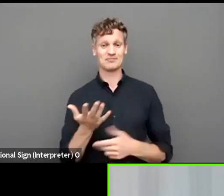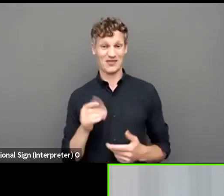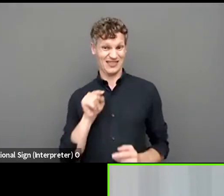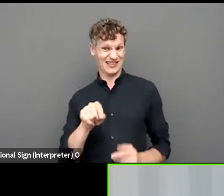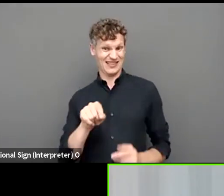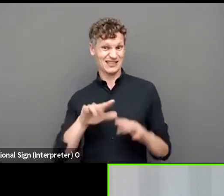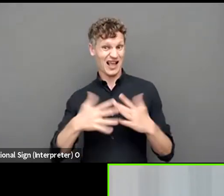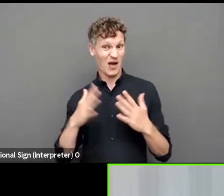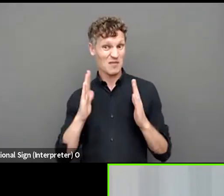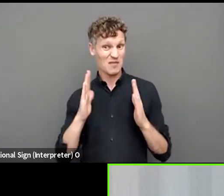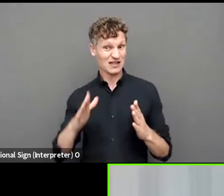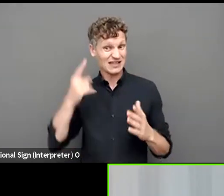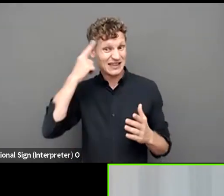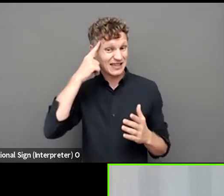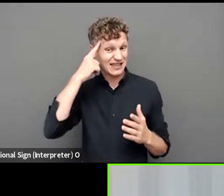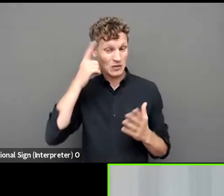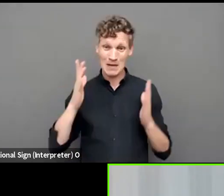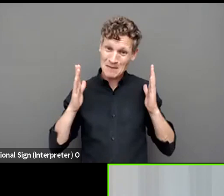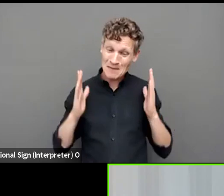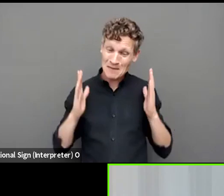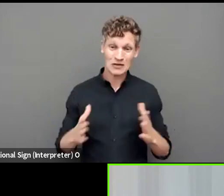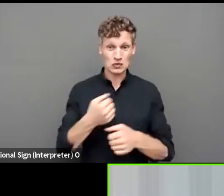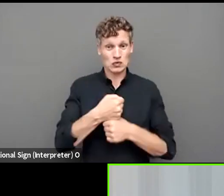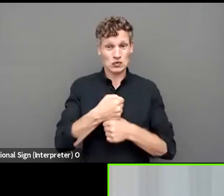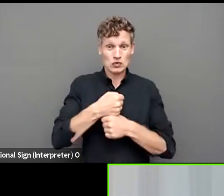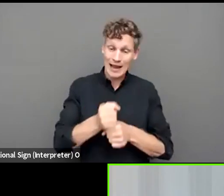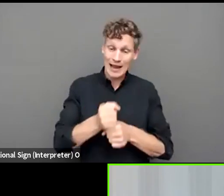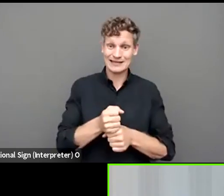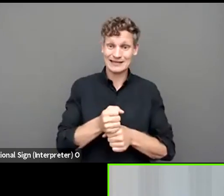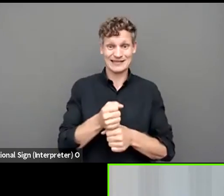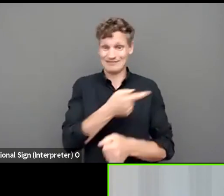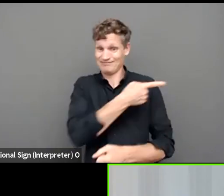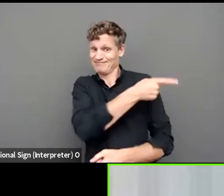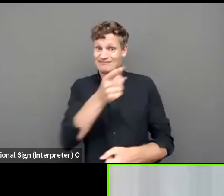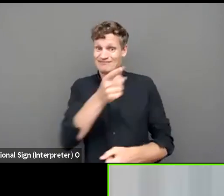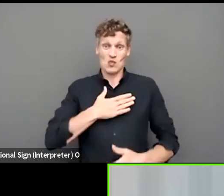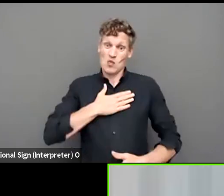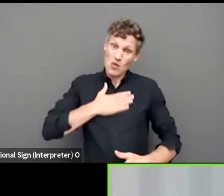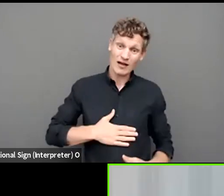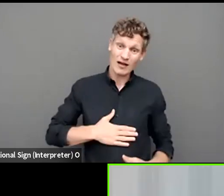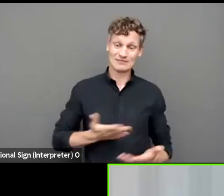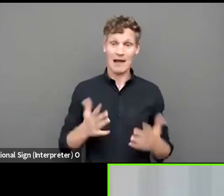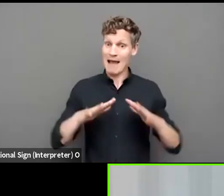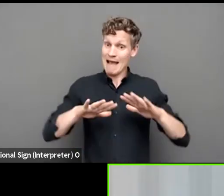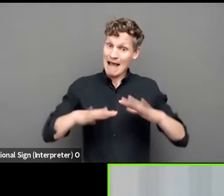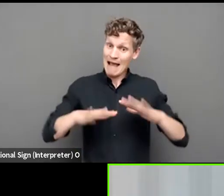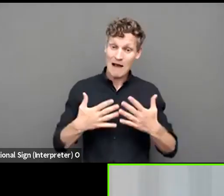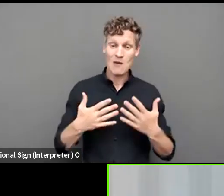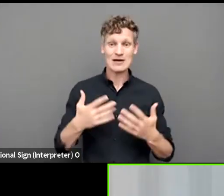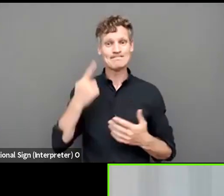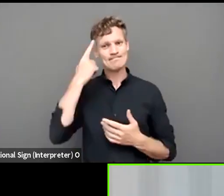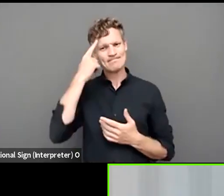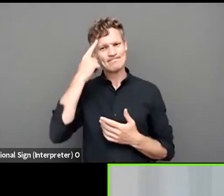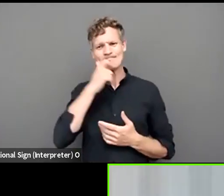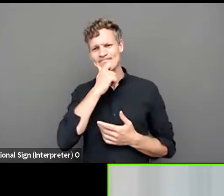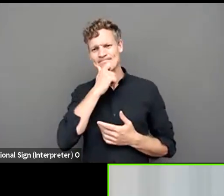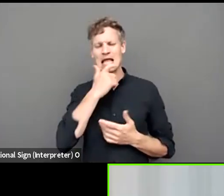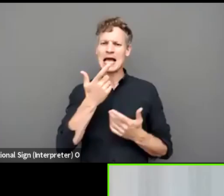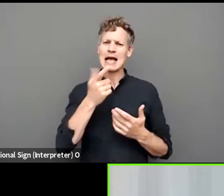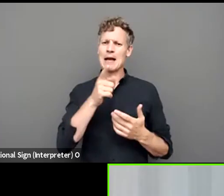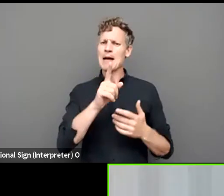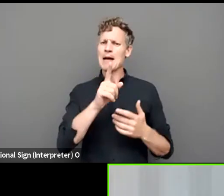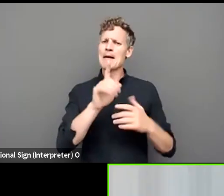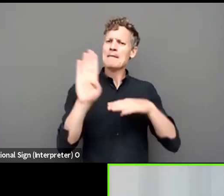to either create the will by making this, by thinking about the business case, by